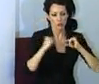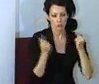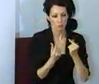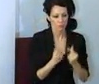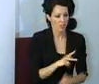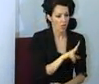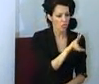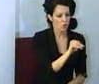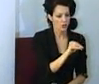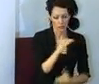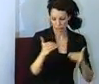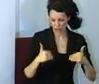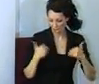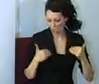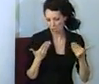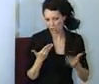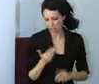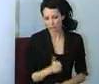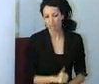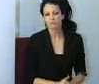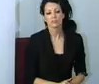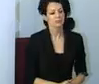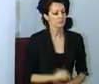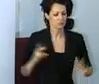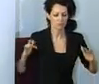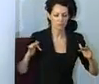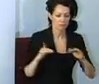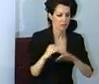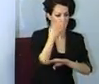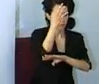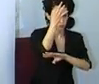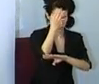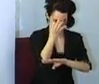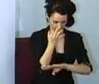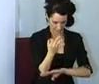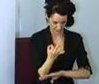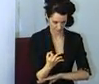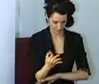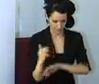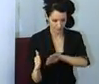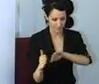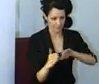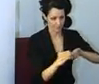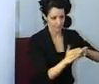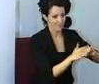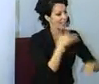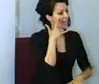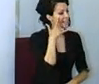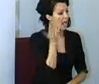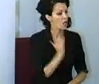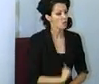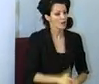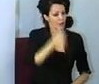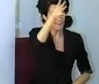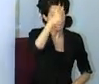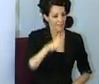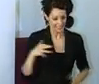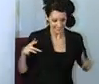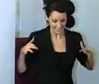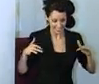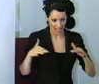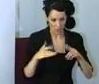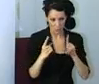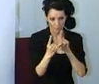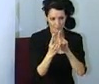younger, and they'll be gathering every Friday evening. The California men's gatherings are using our sanctuary